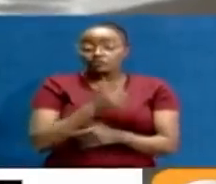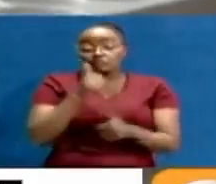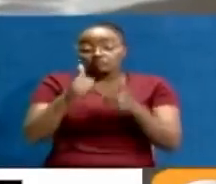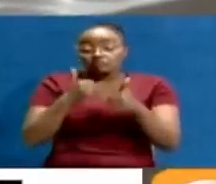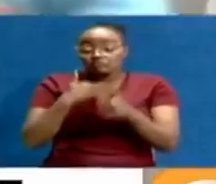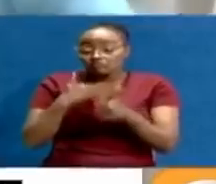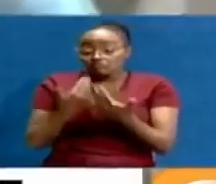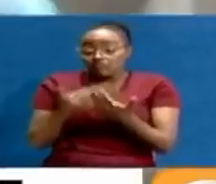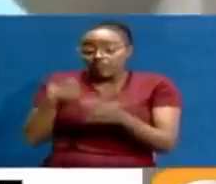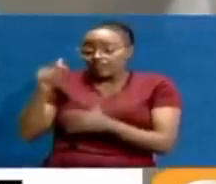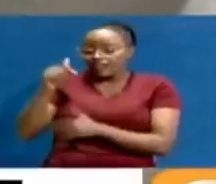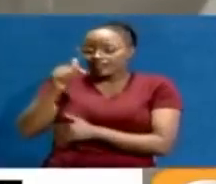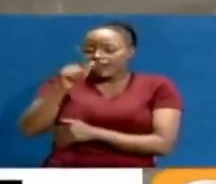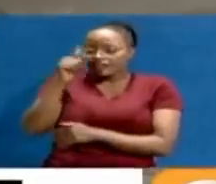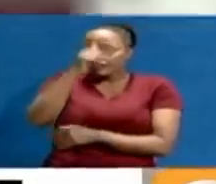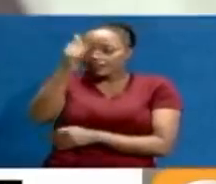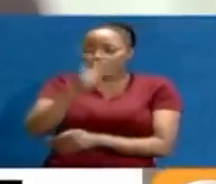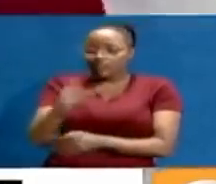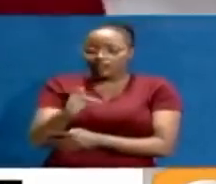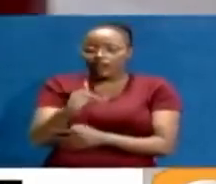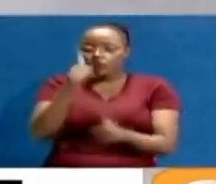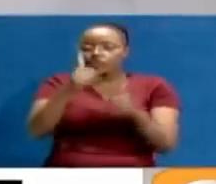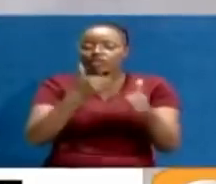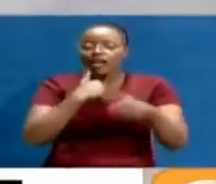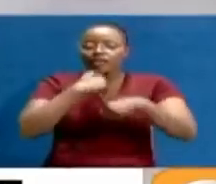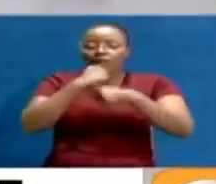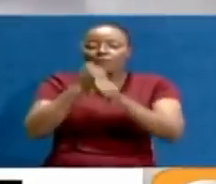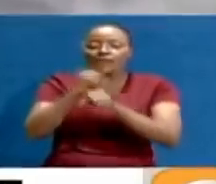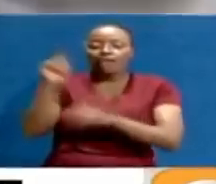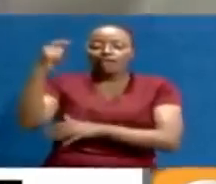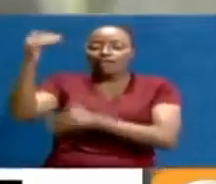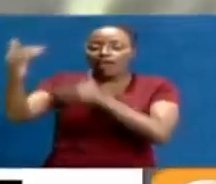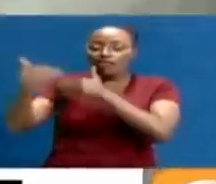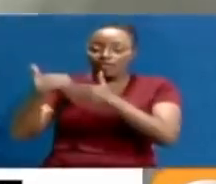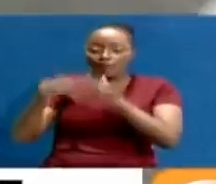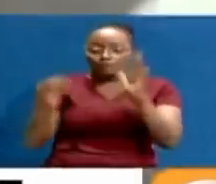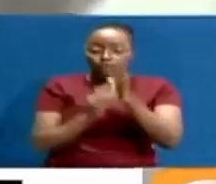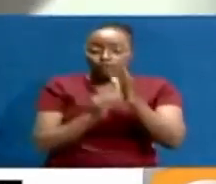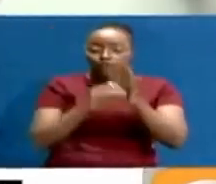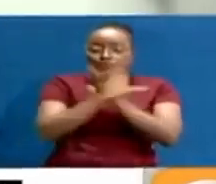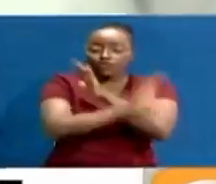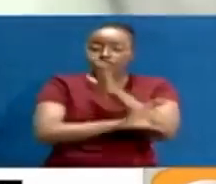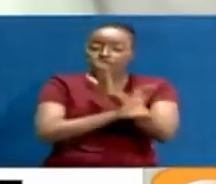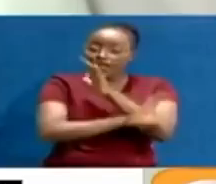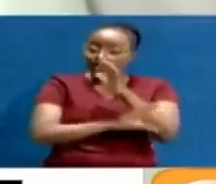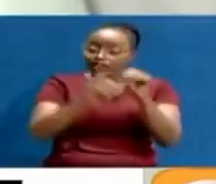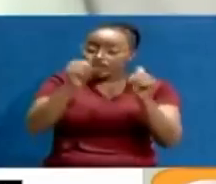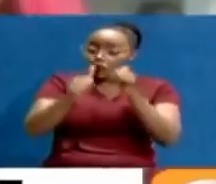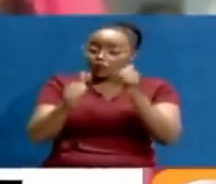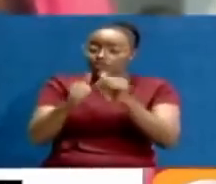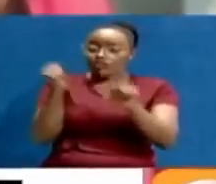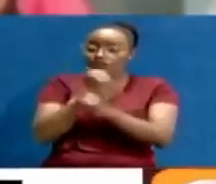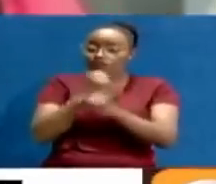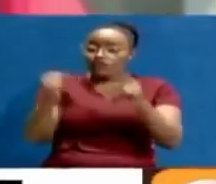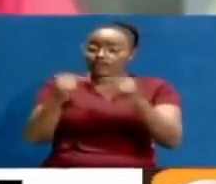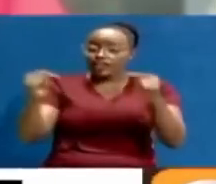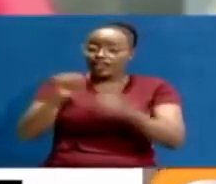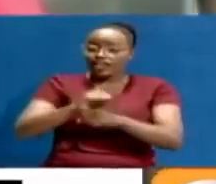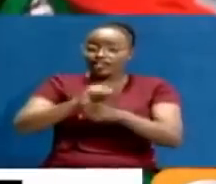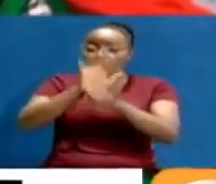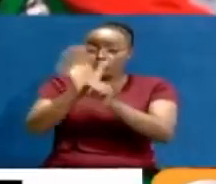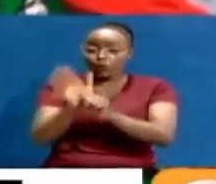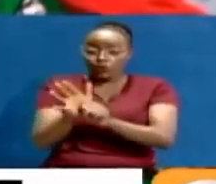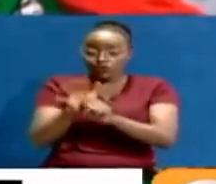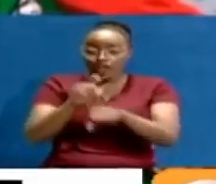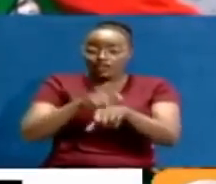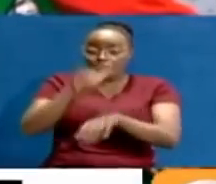pandemic in Tanzania, seemingly bringing back Kenya's neighbor to the list of countries in the world fighting the pandemic. During